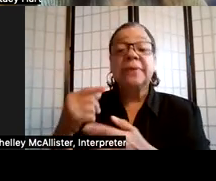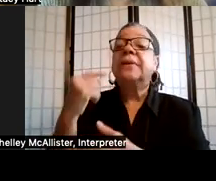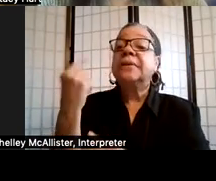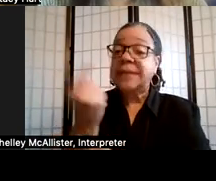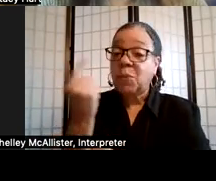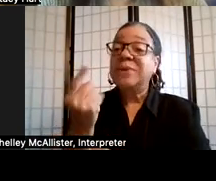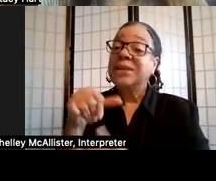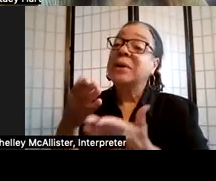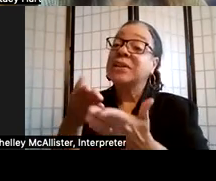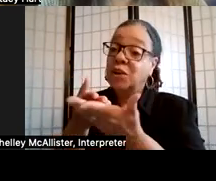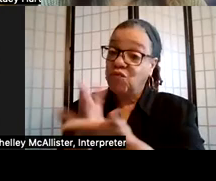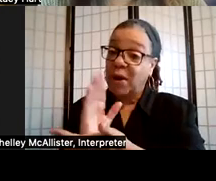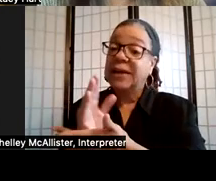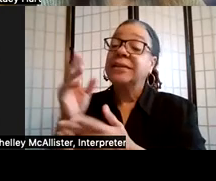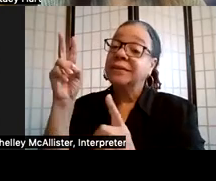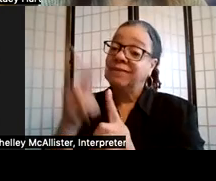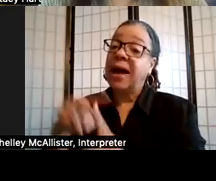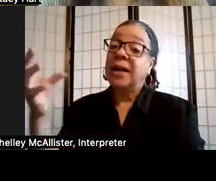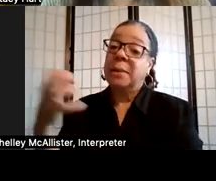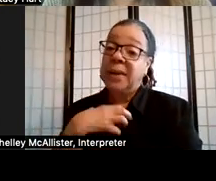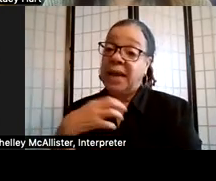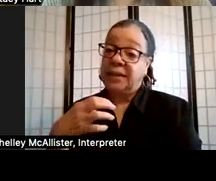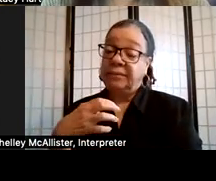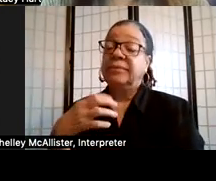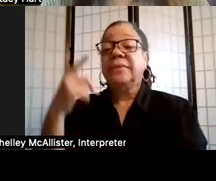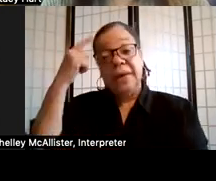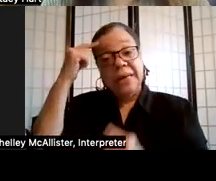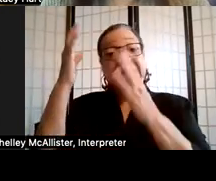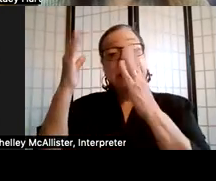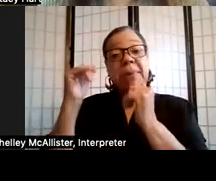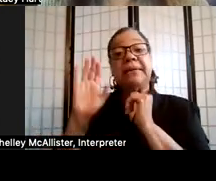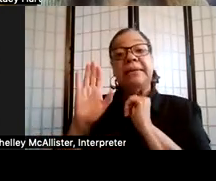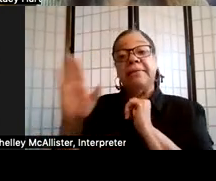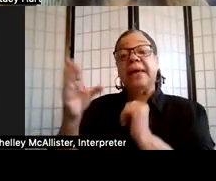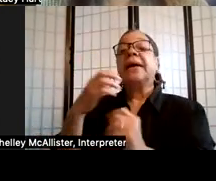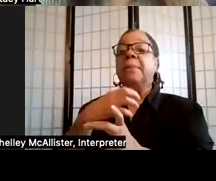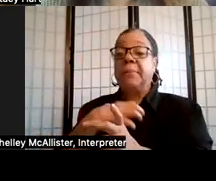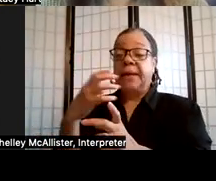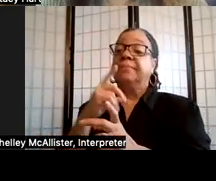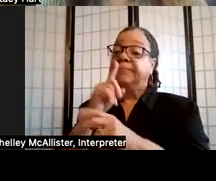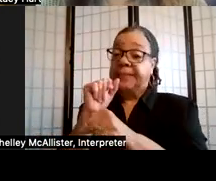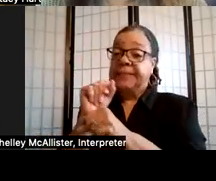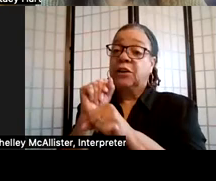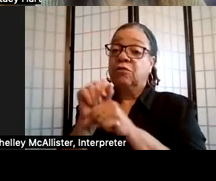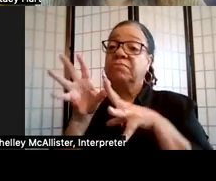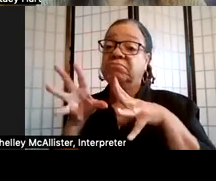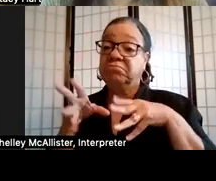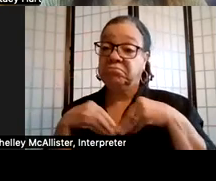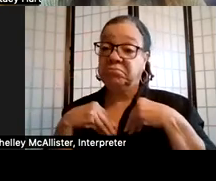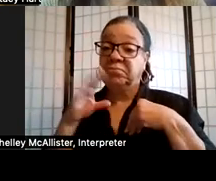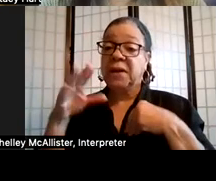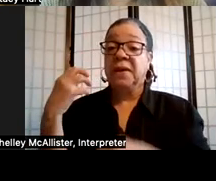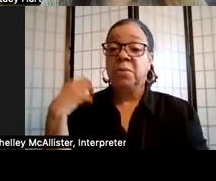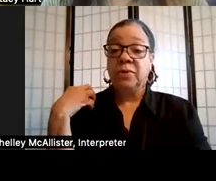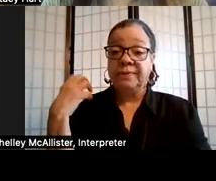has the right to file a complaint and expect that their complaint is taken seriously. Next slide.